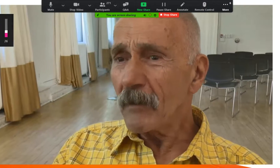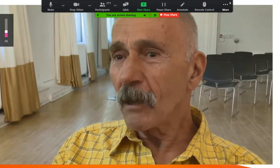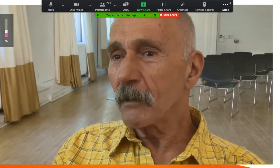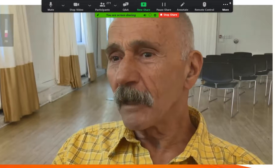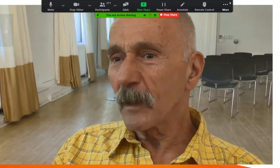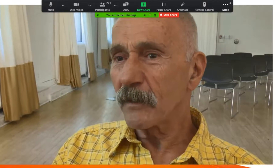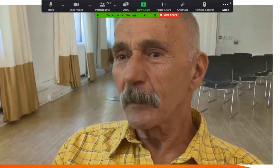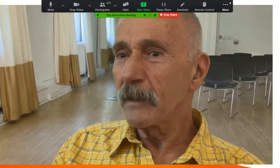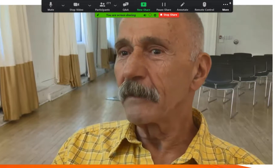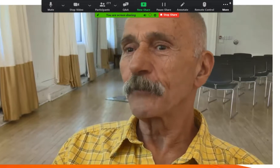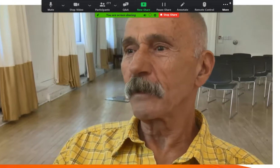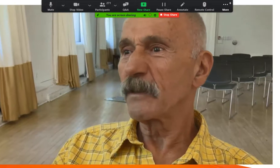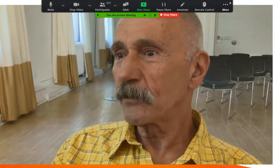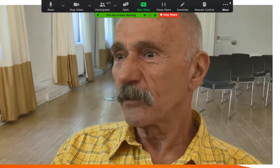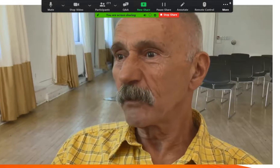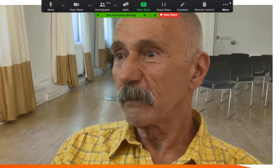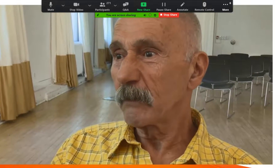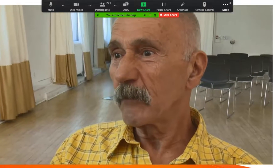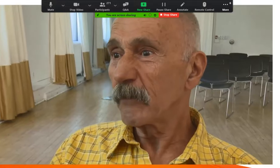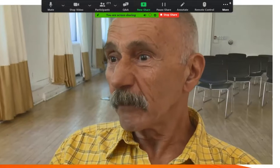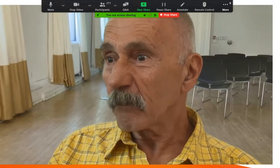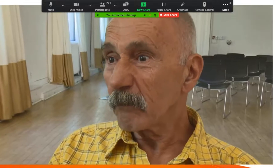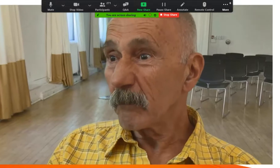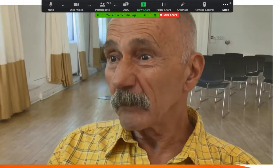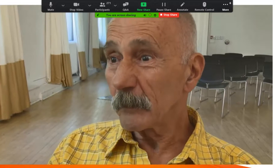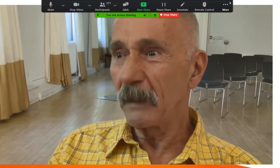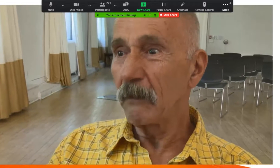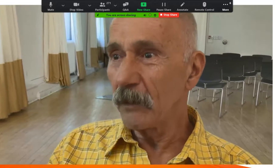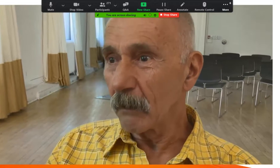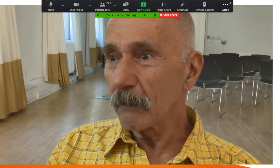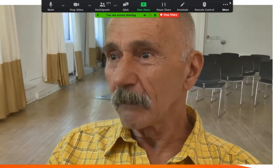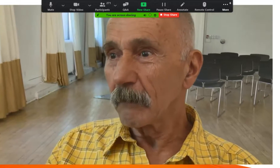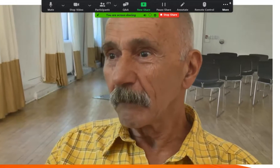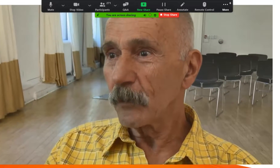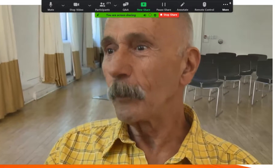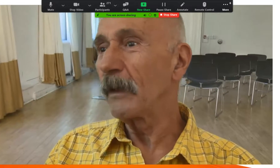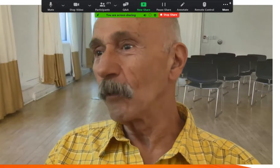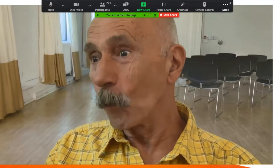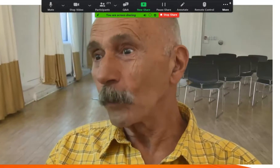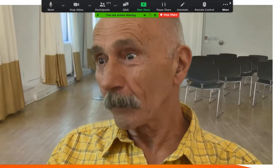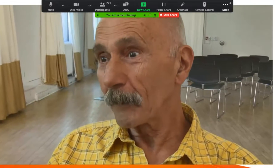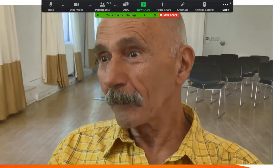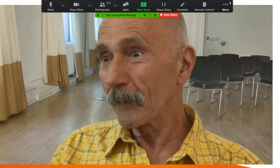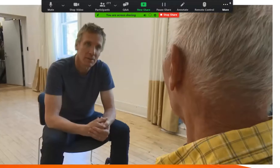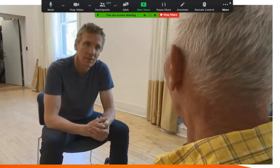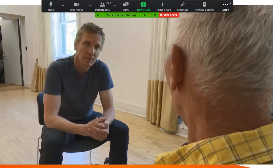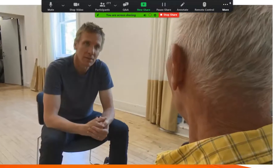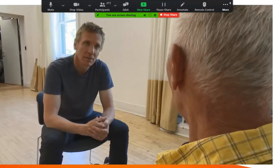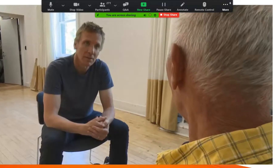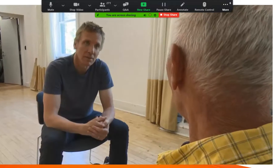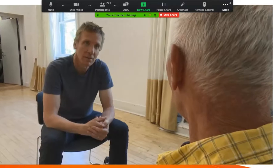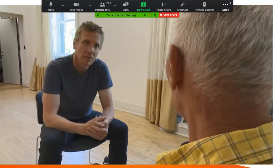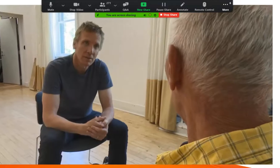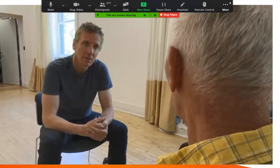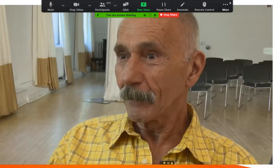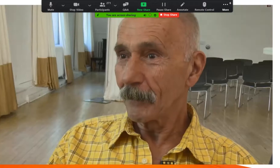I'm having a hard time, I guess, making that transition from being young to being old. When I'm